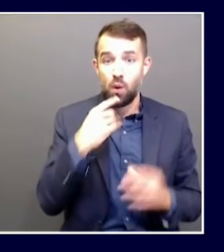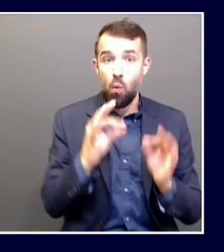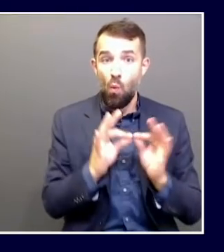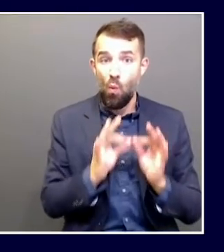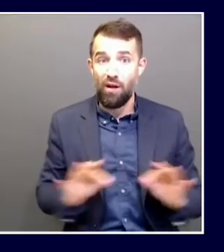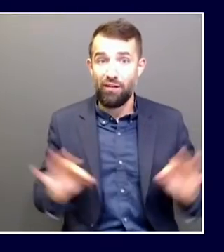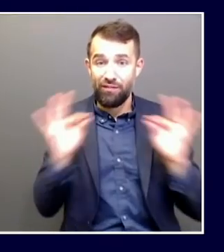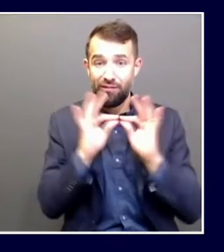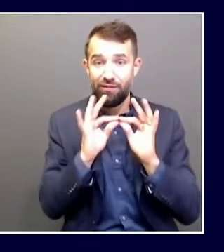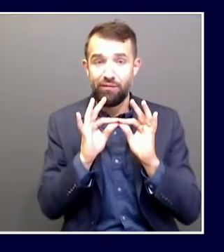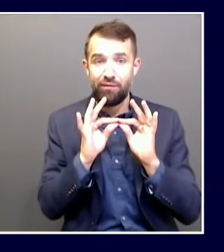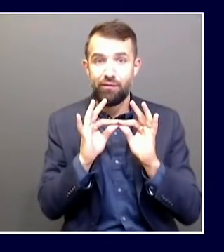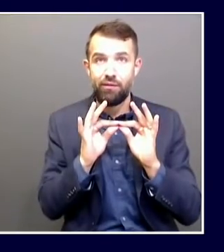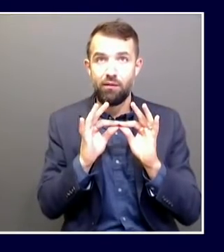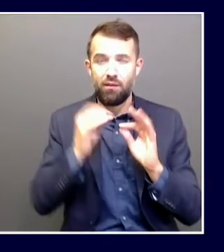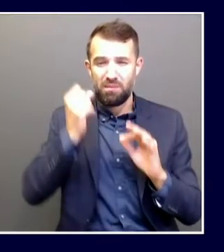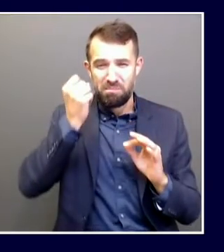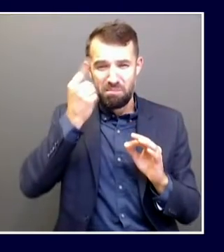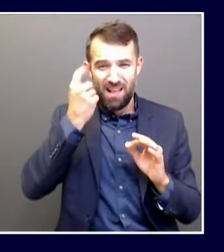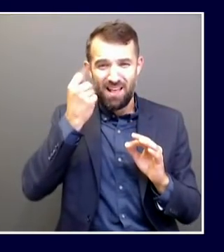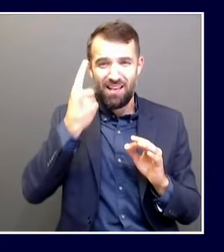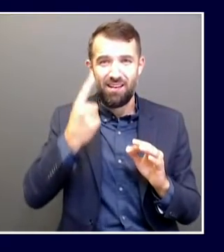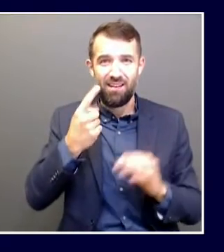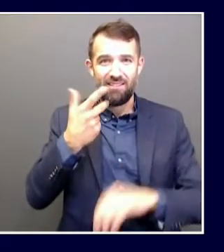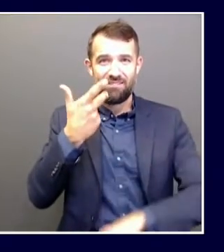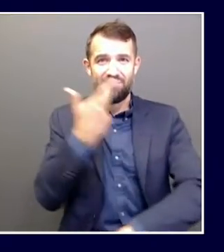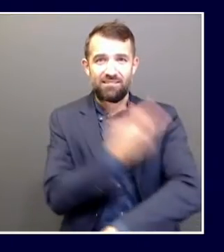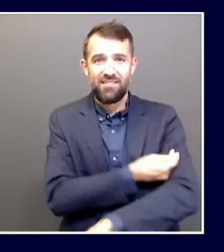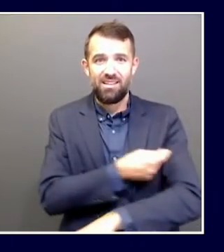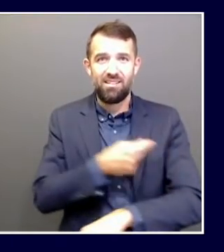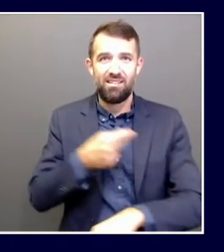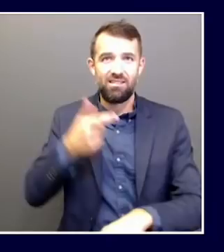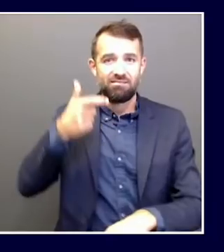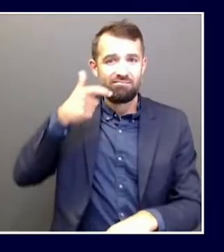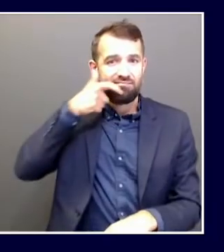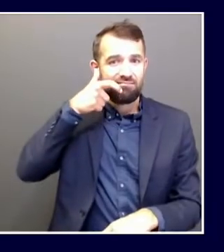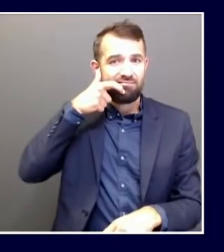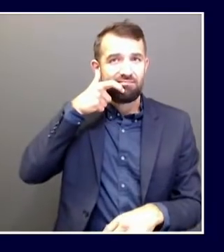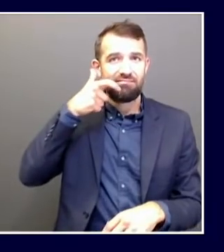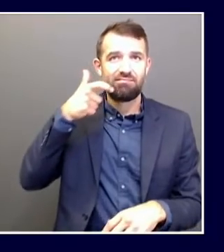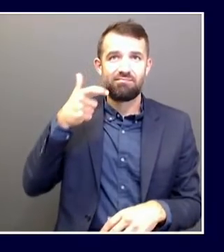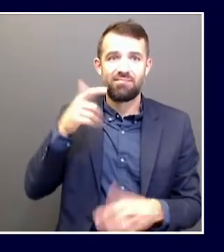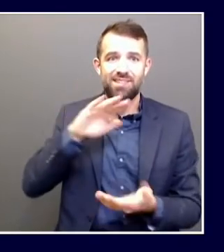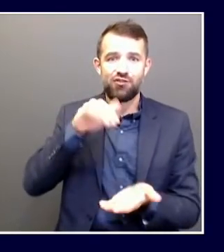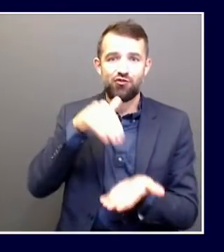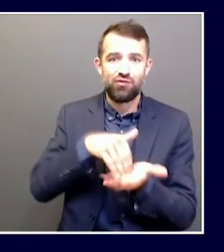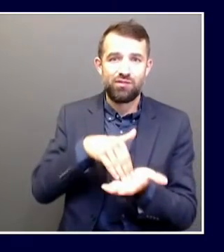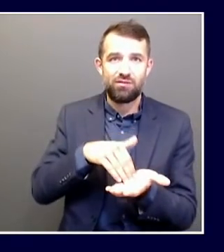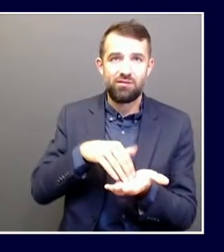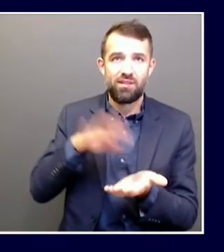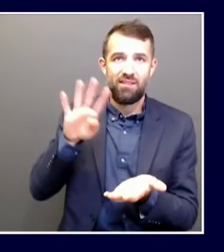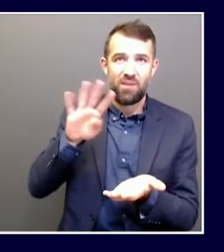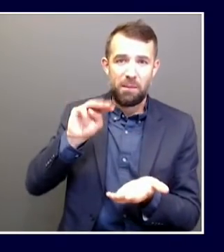Vaccination Hotline, which is has a $4 million plus contract with the state right now, has only